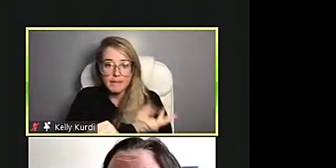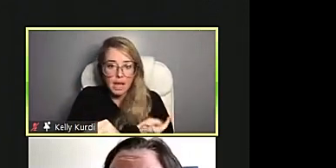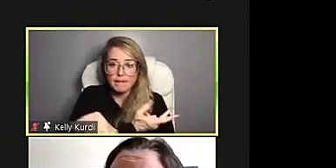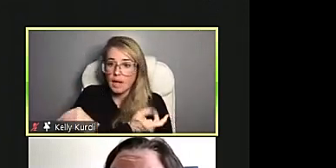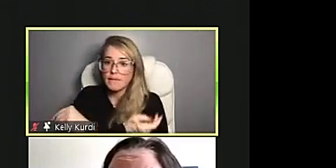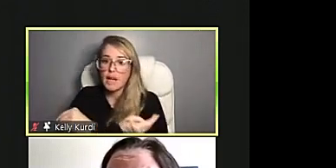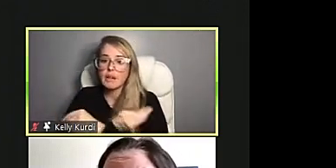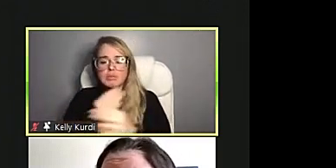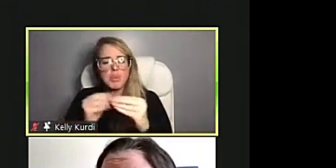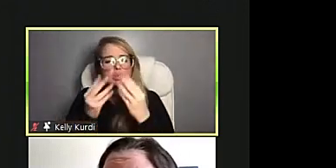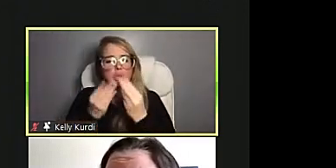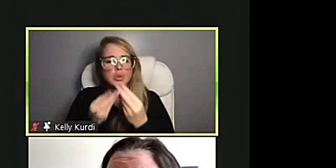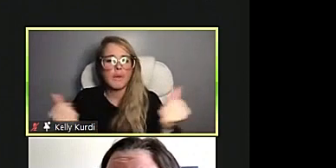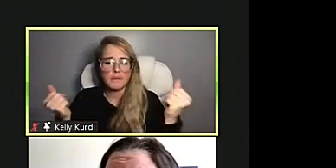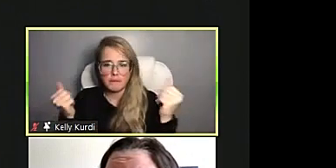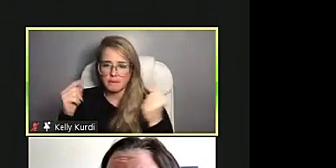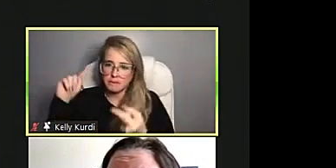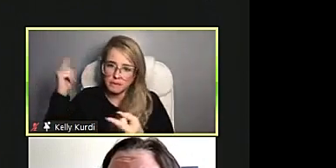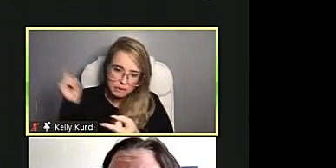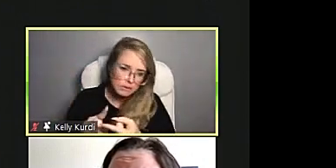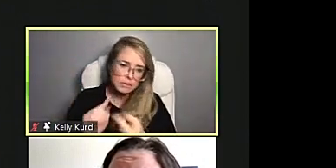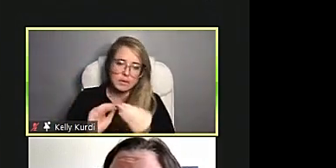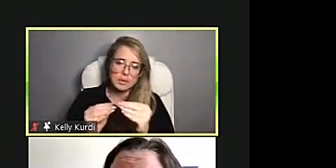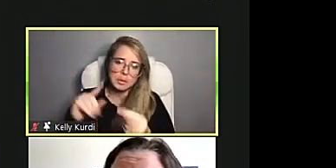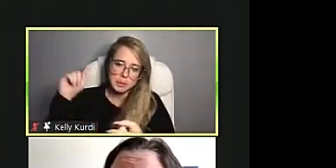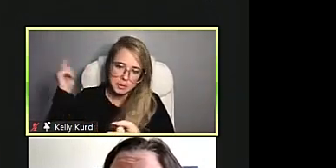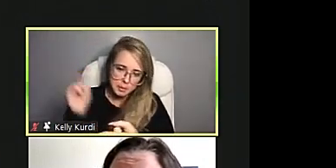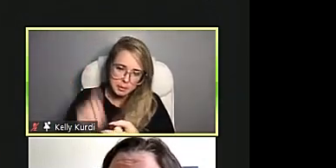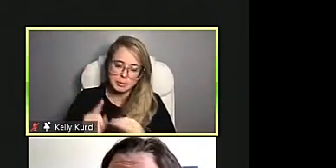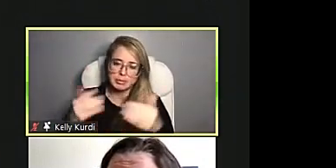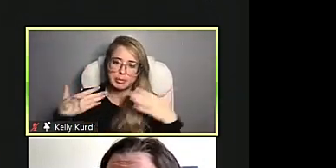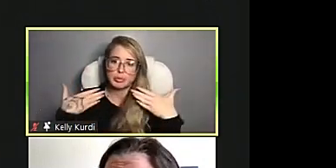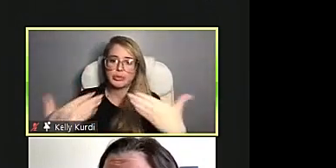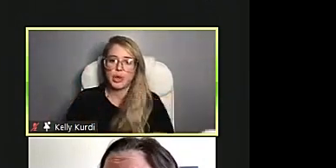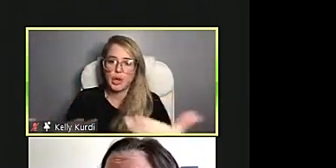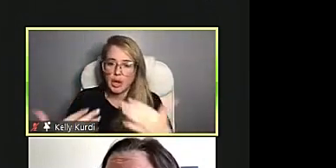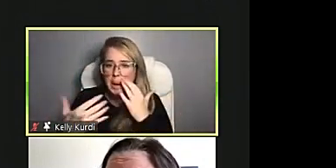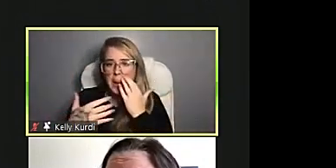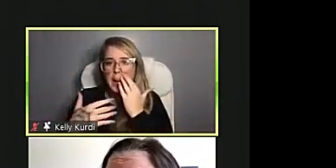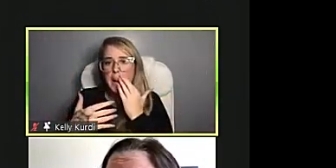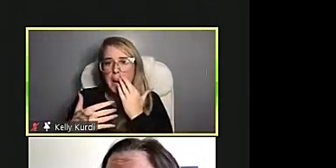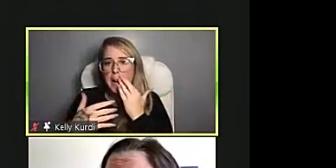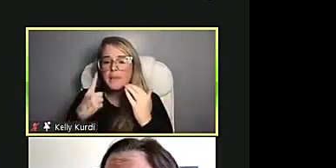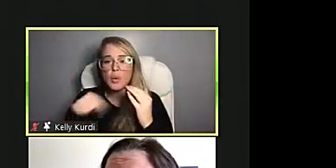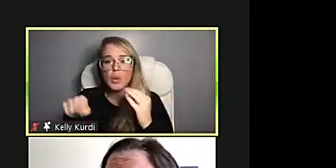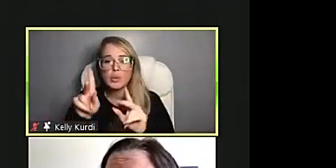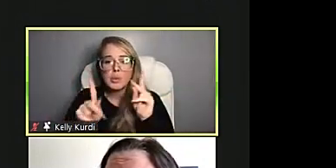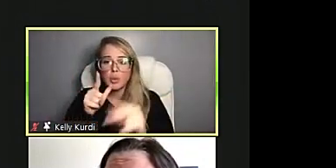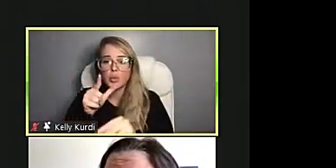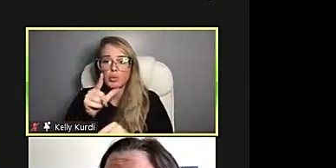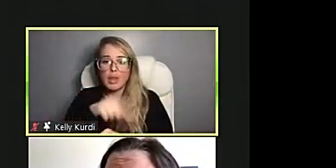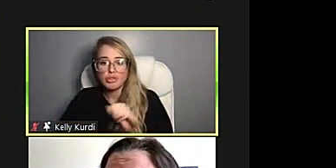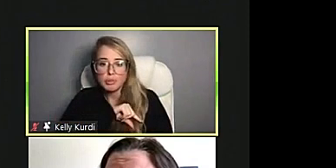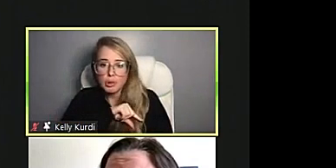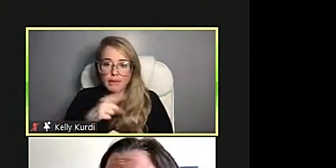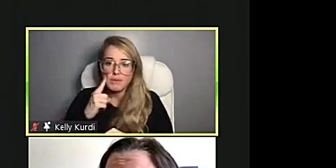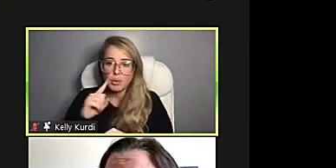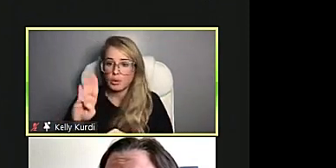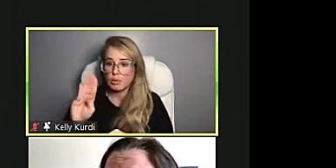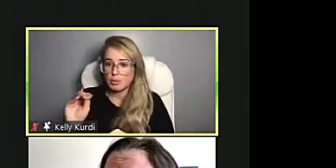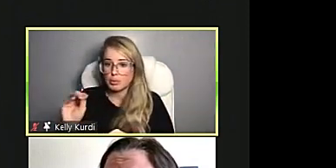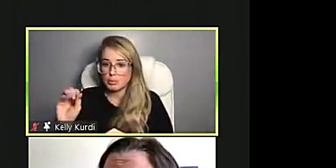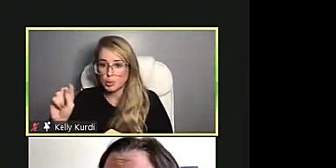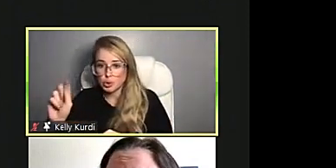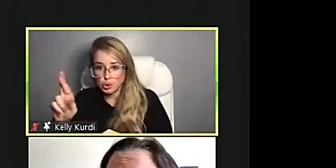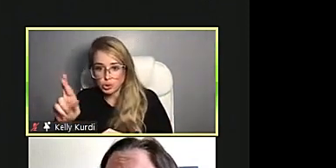quicker we have an opportunity to move past this phase in the pandemic. For those who are eligible for those boosters, it really